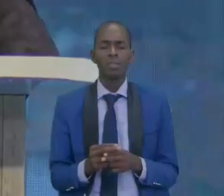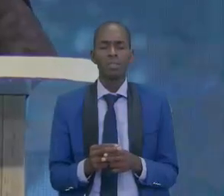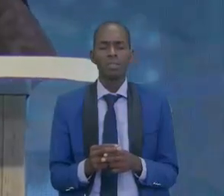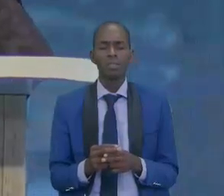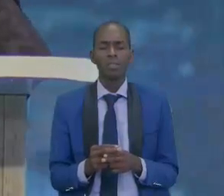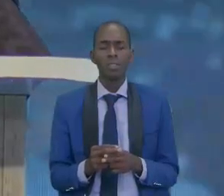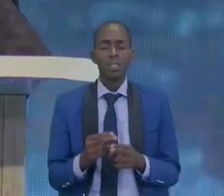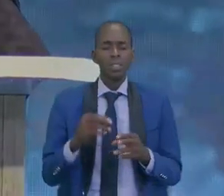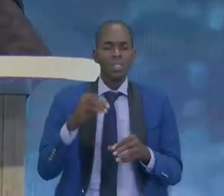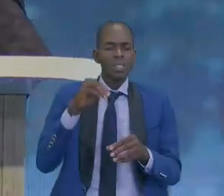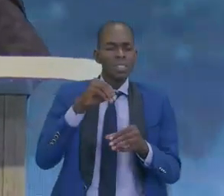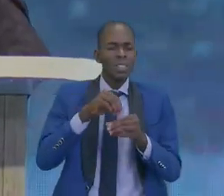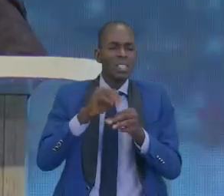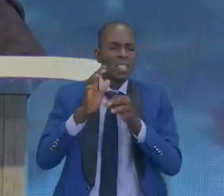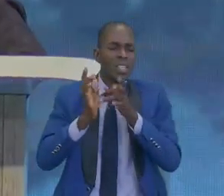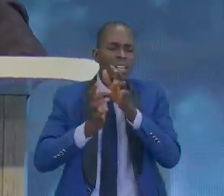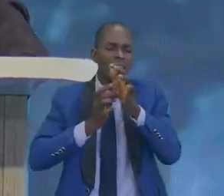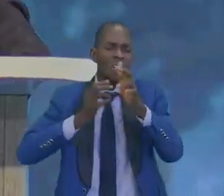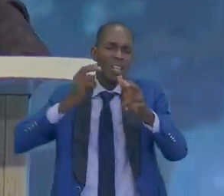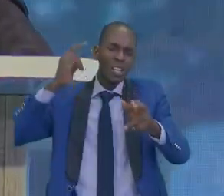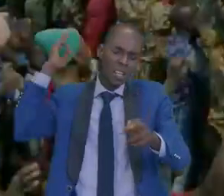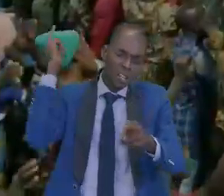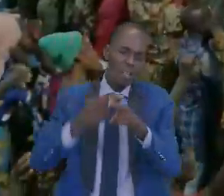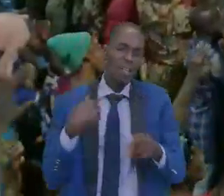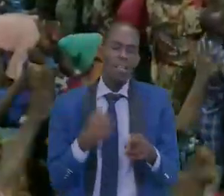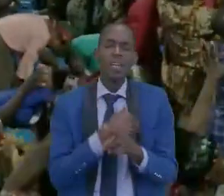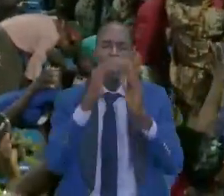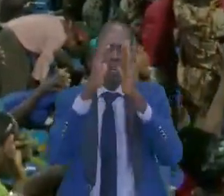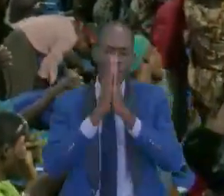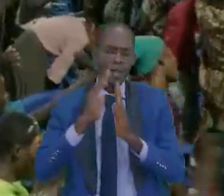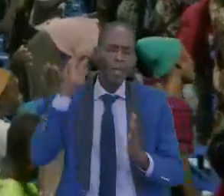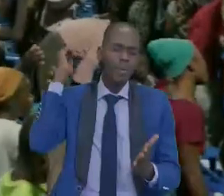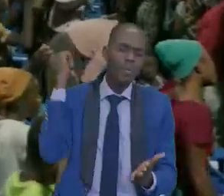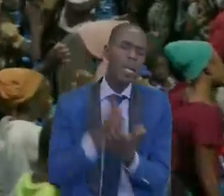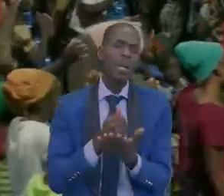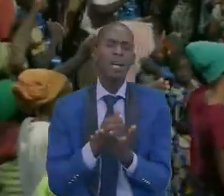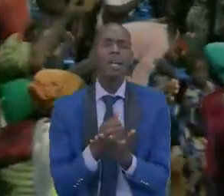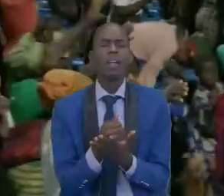In Jesus' name we pray.